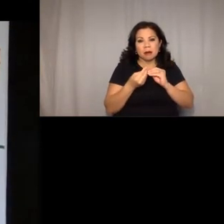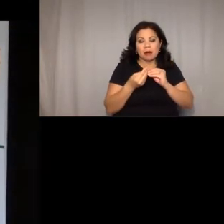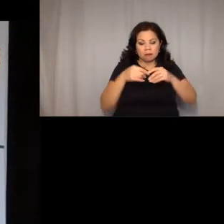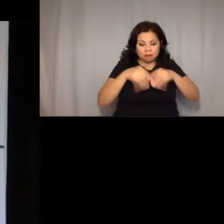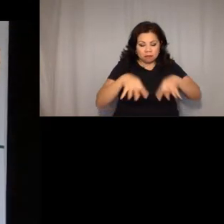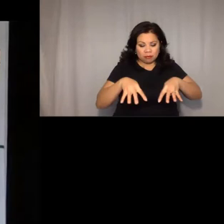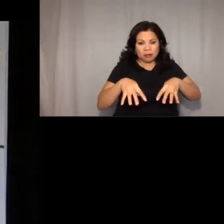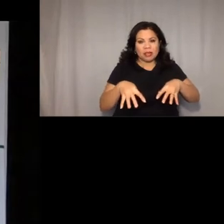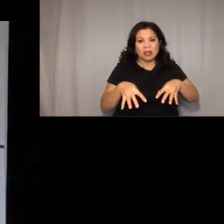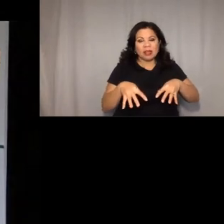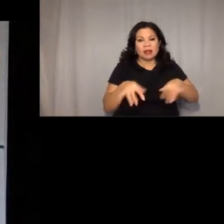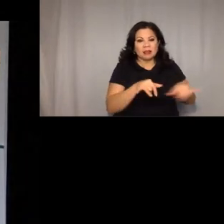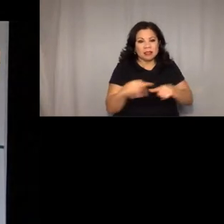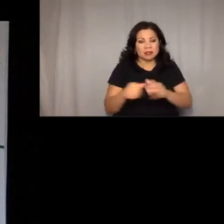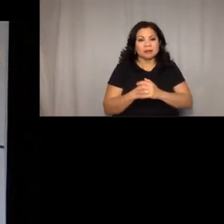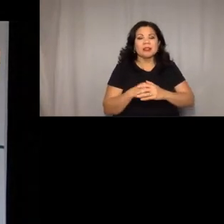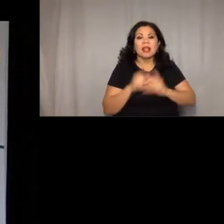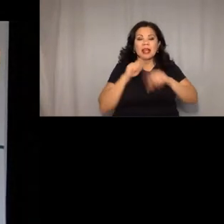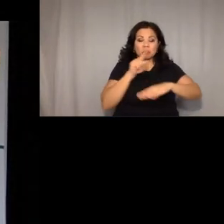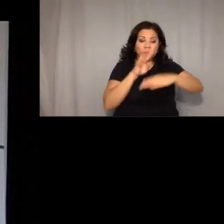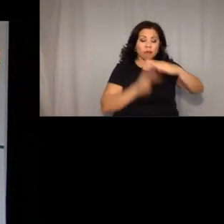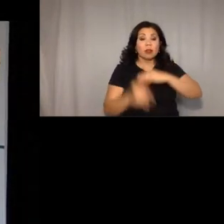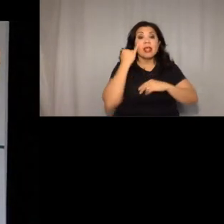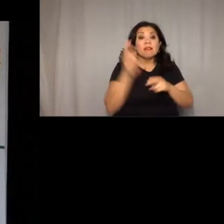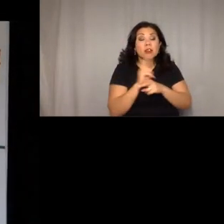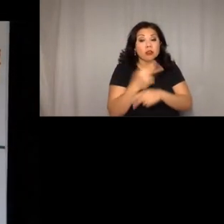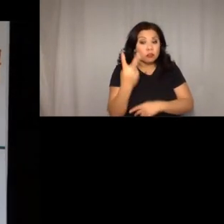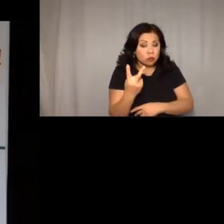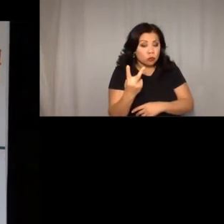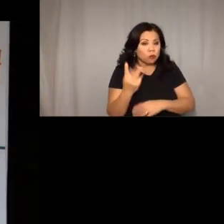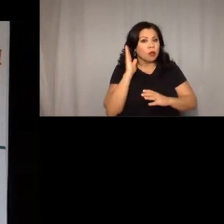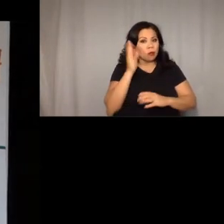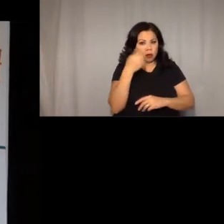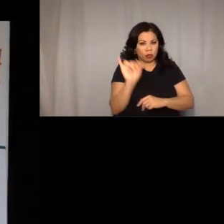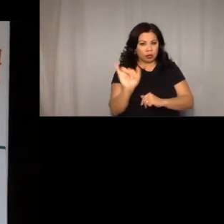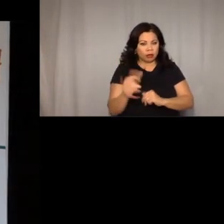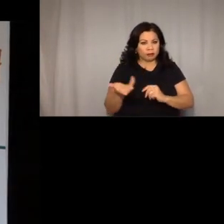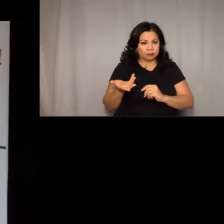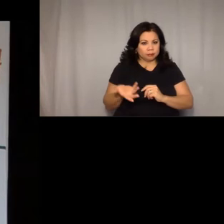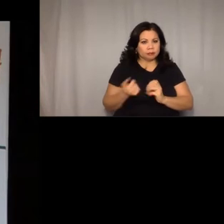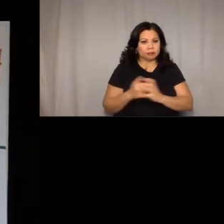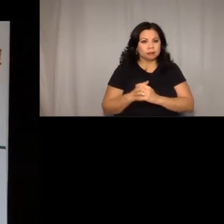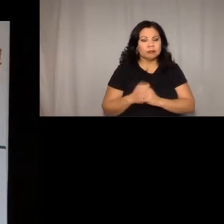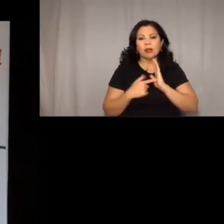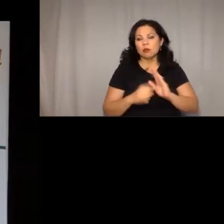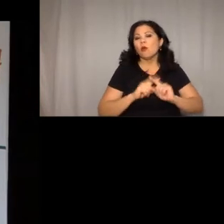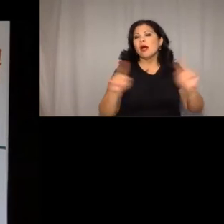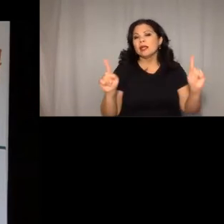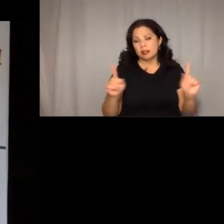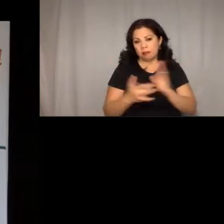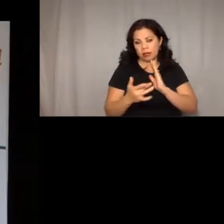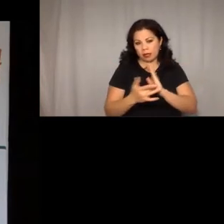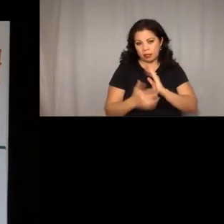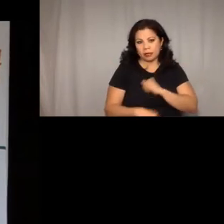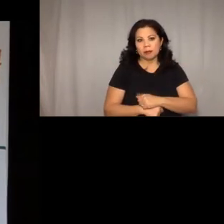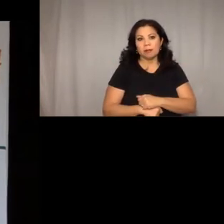1/4. All right, if you divided by 2, you would have had, I'm just showing you a different way in case you went that route.